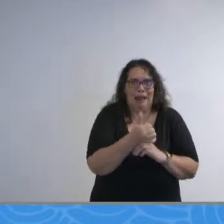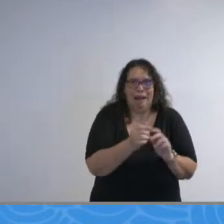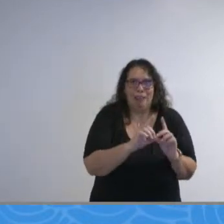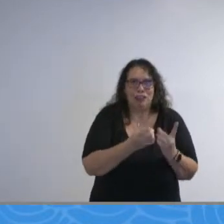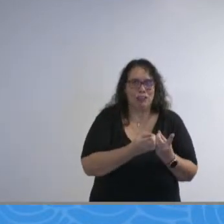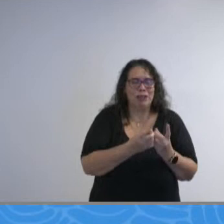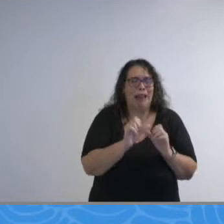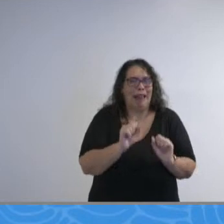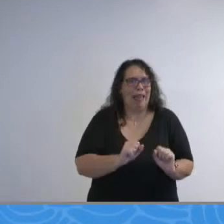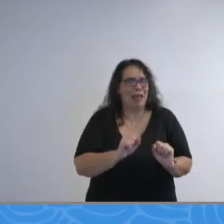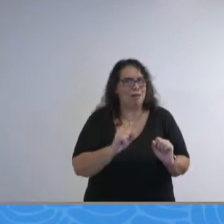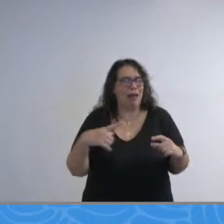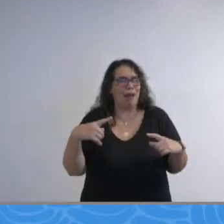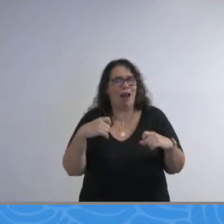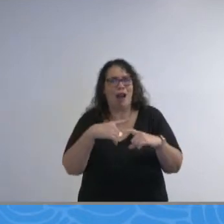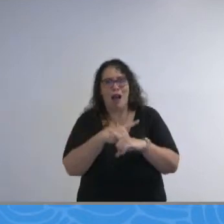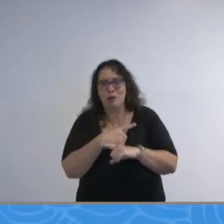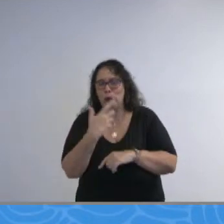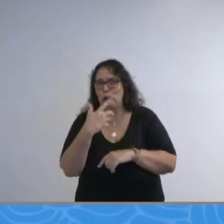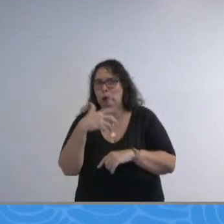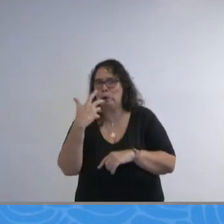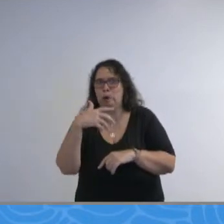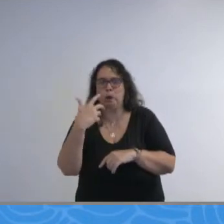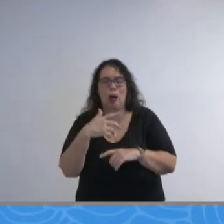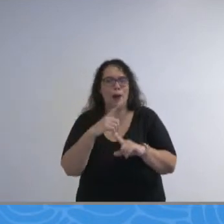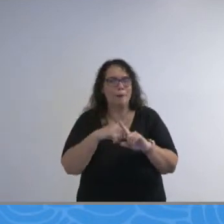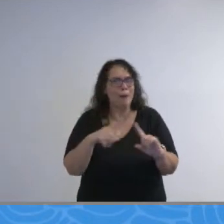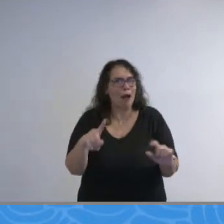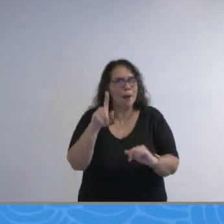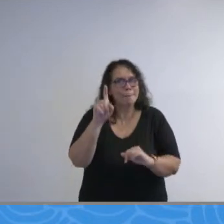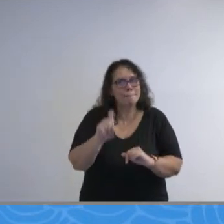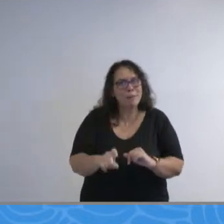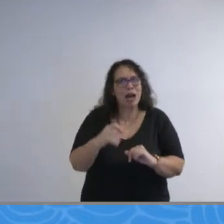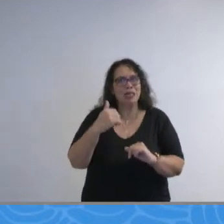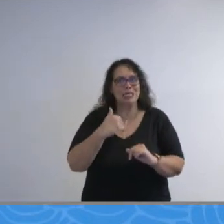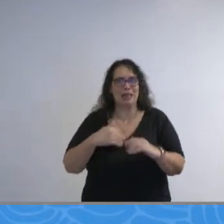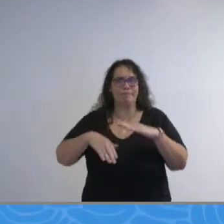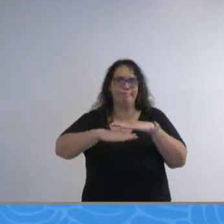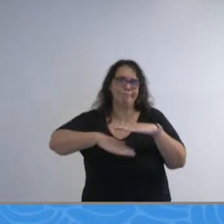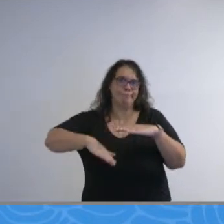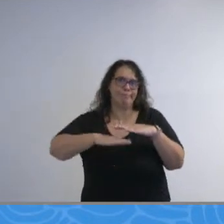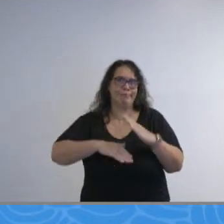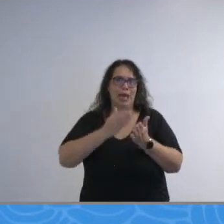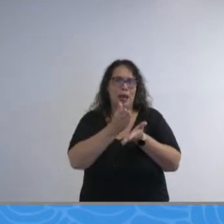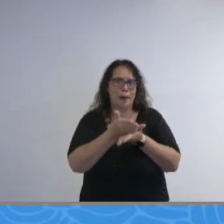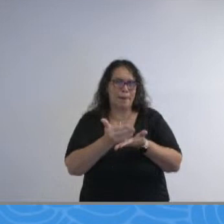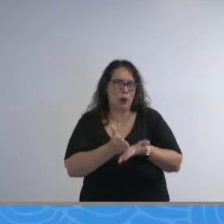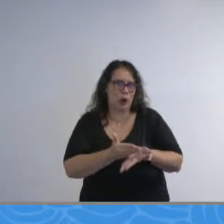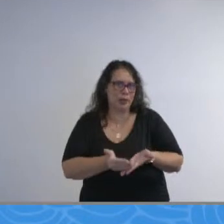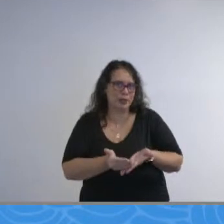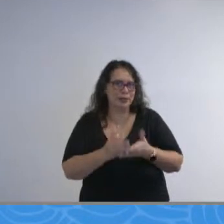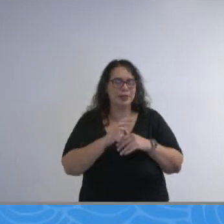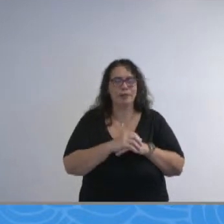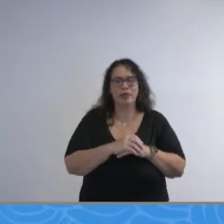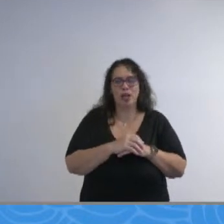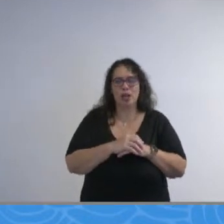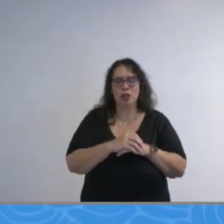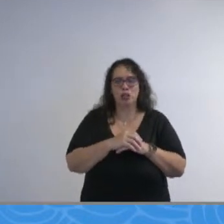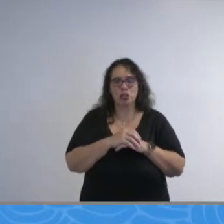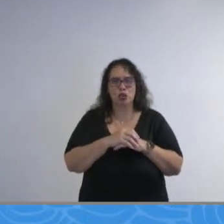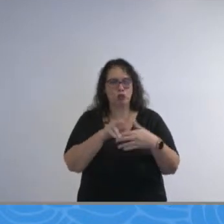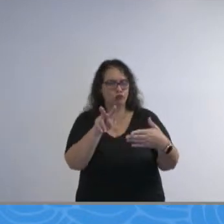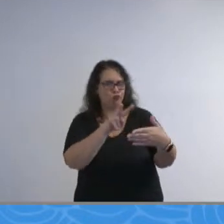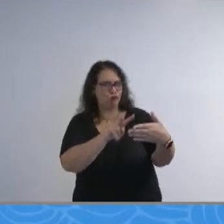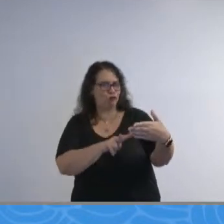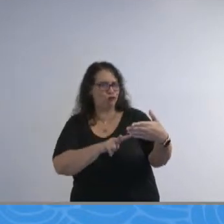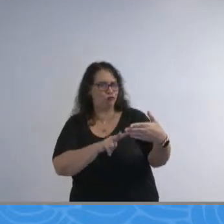They can be very complicated, but they all have to have these essential components. So when you're looking at IEP,